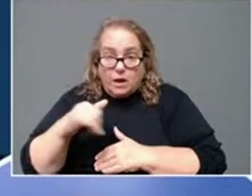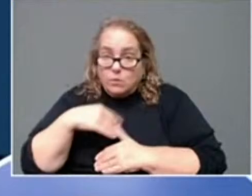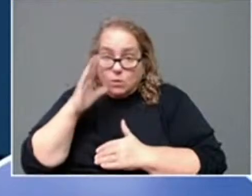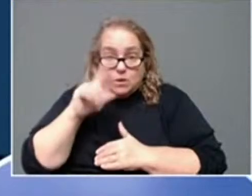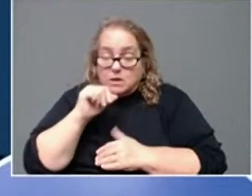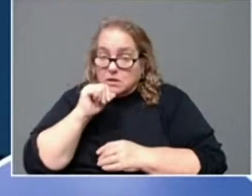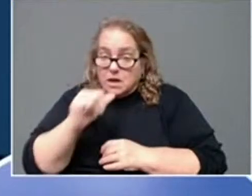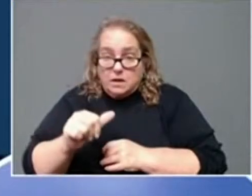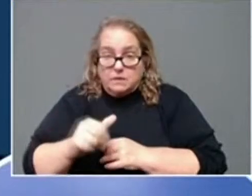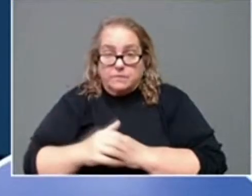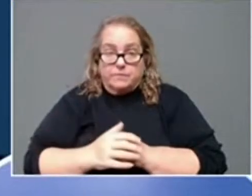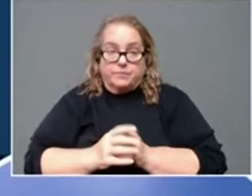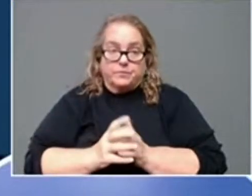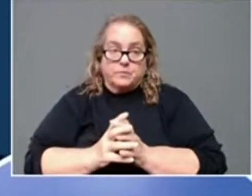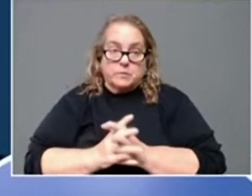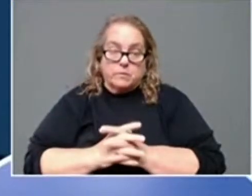help.